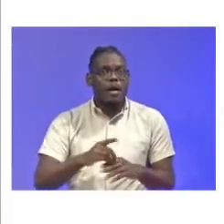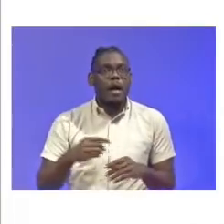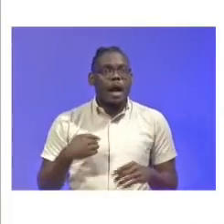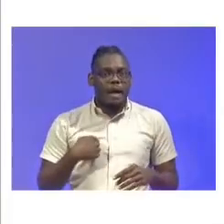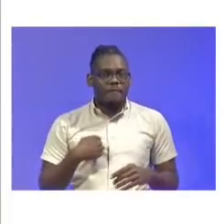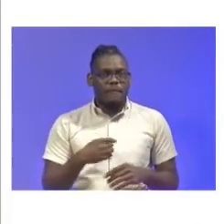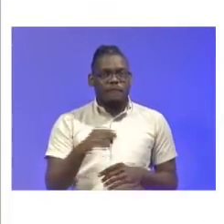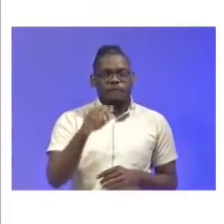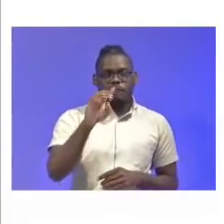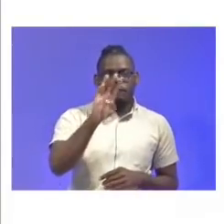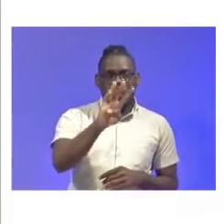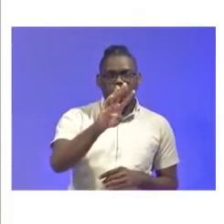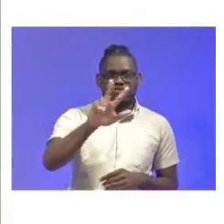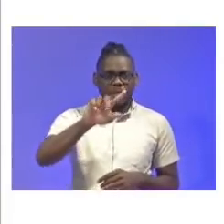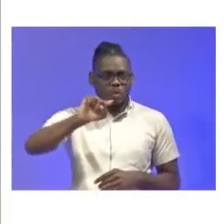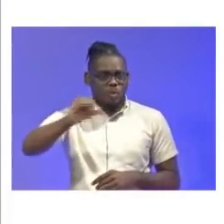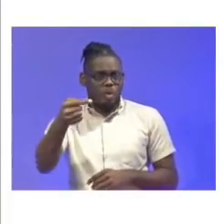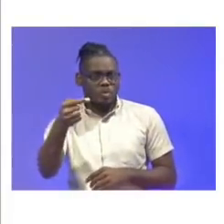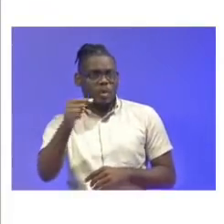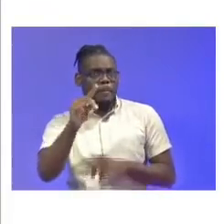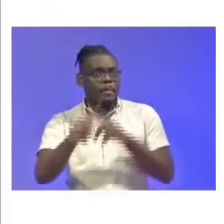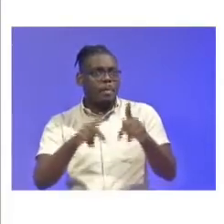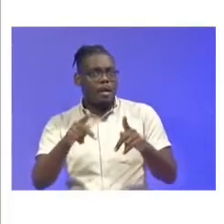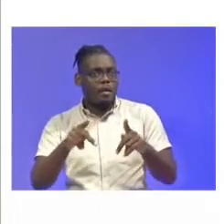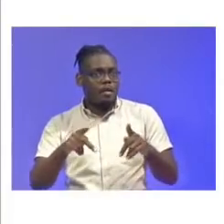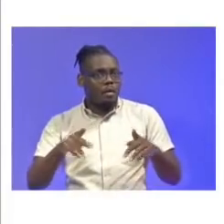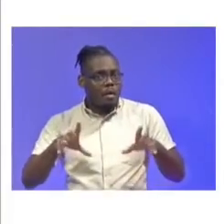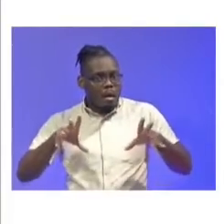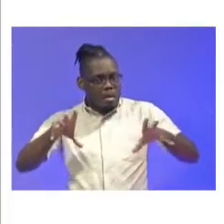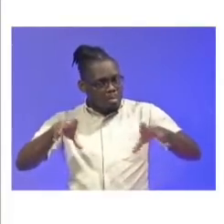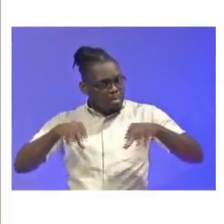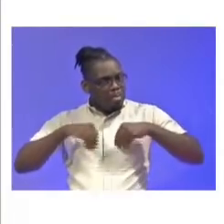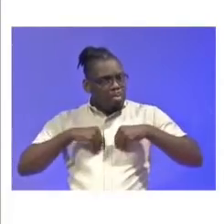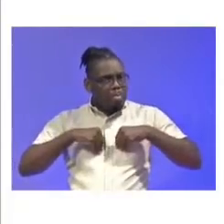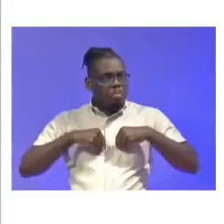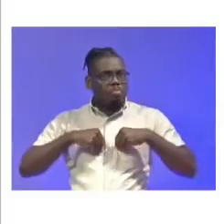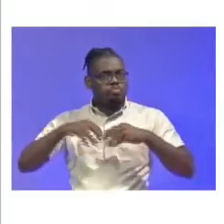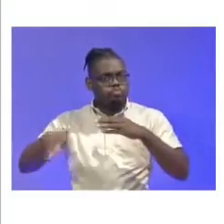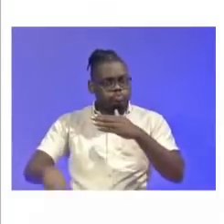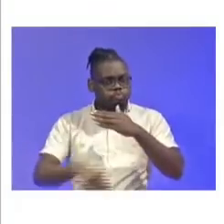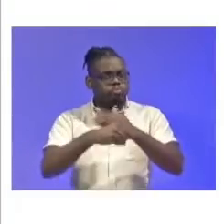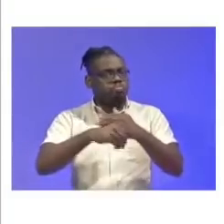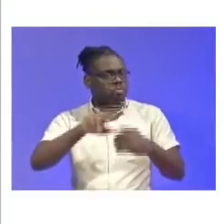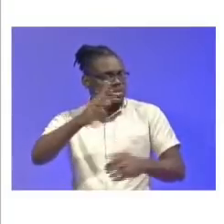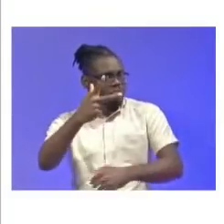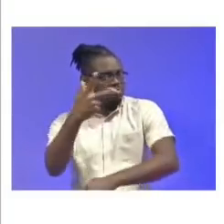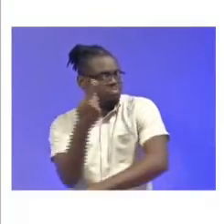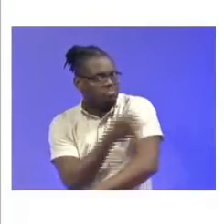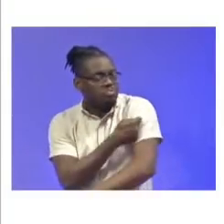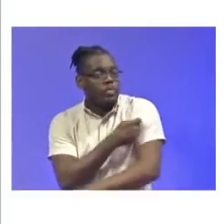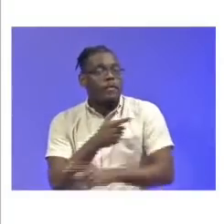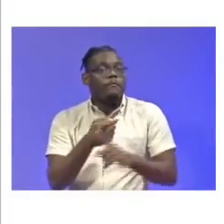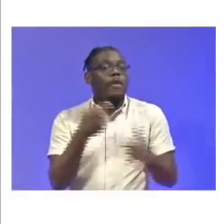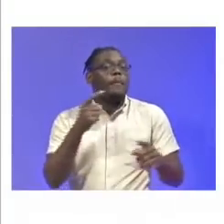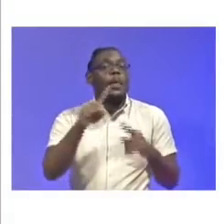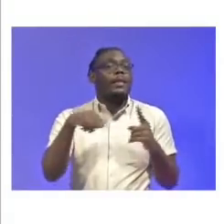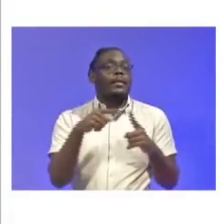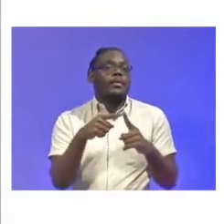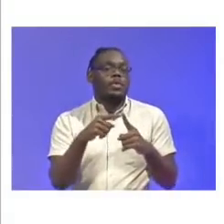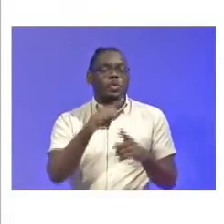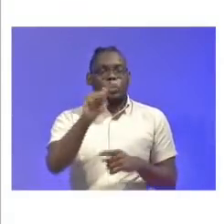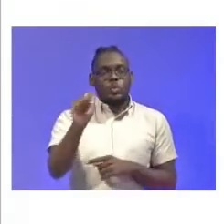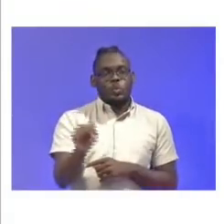already accessing the additional doses from Tuesday 9th November. From